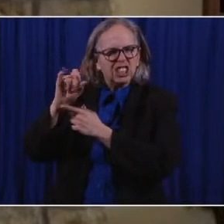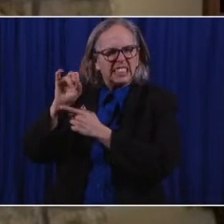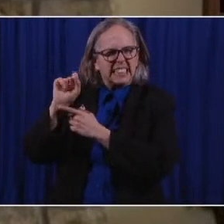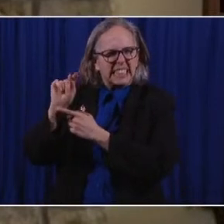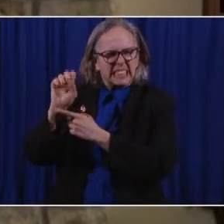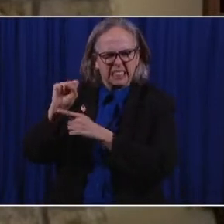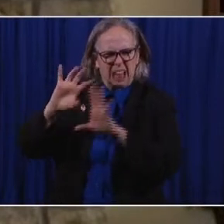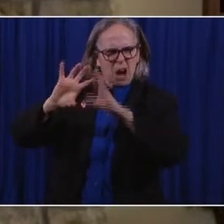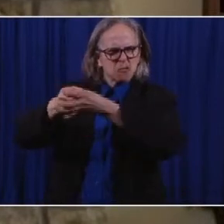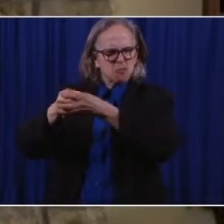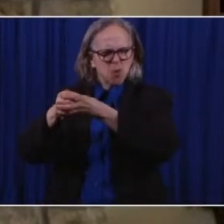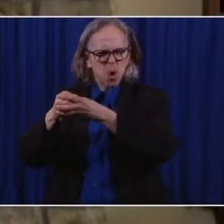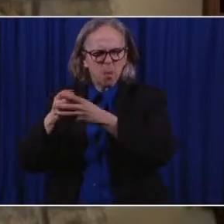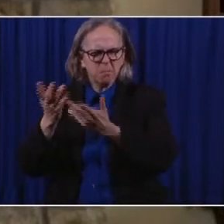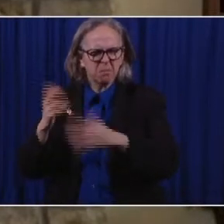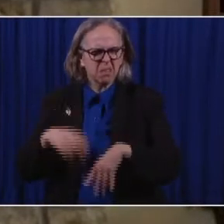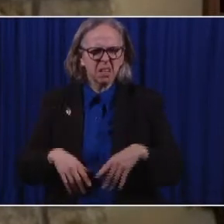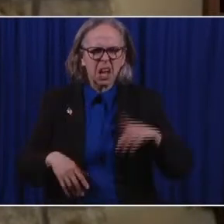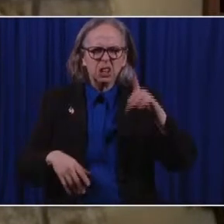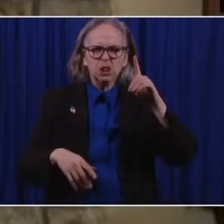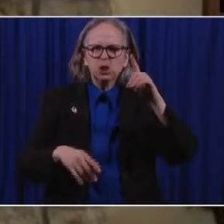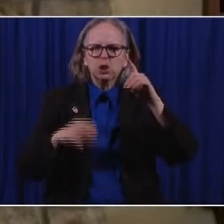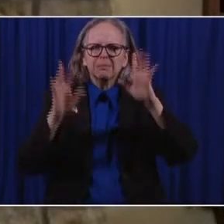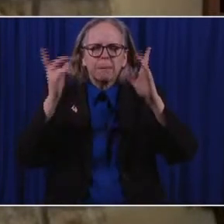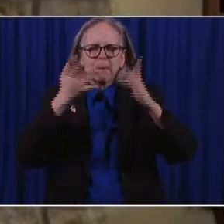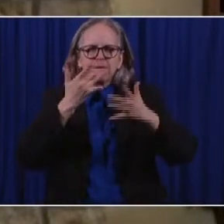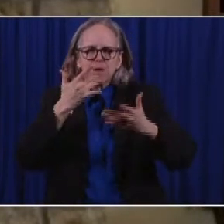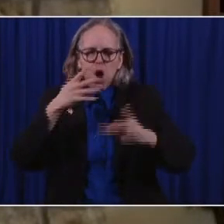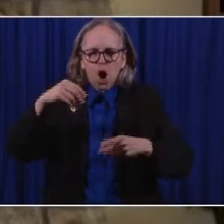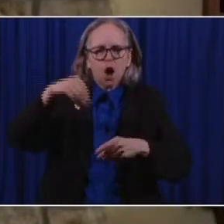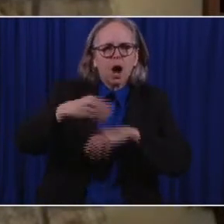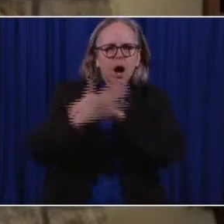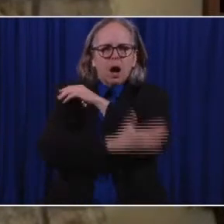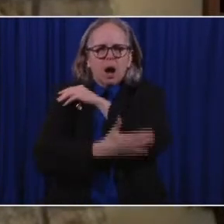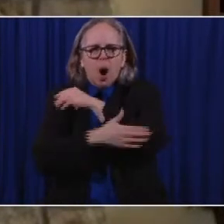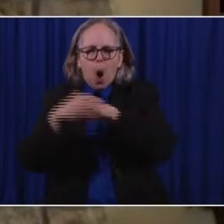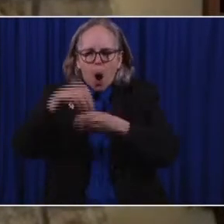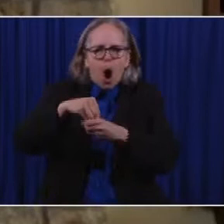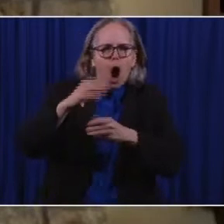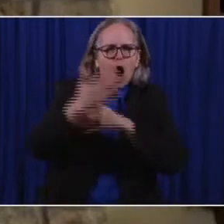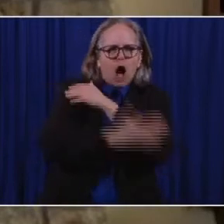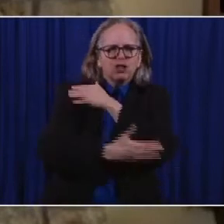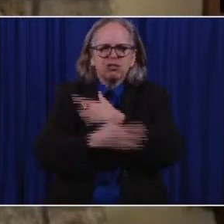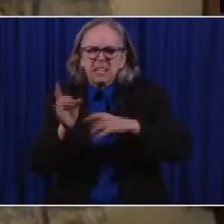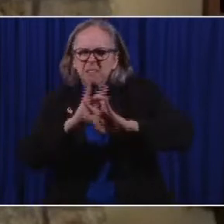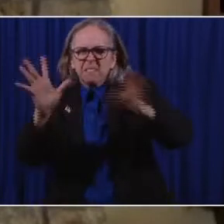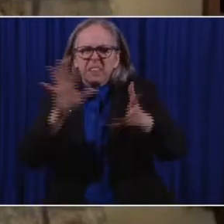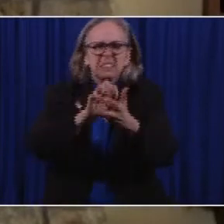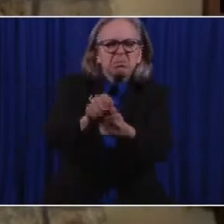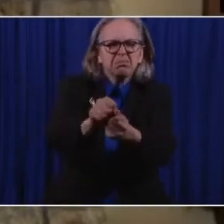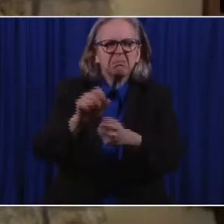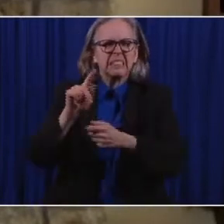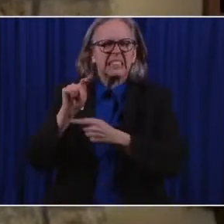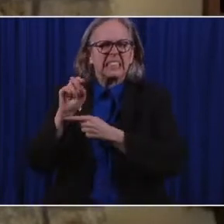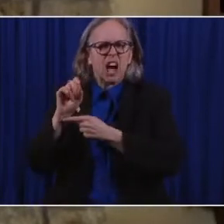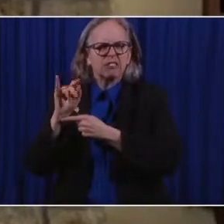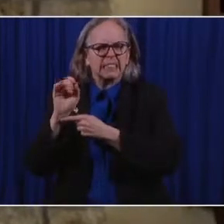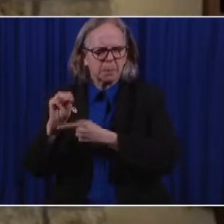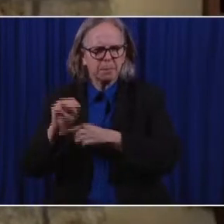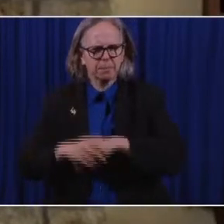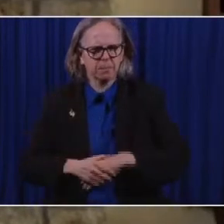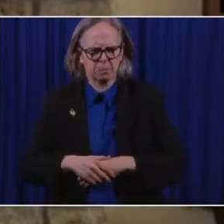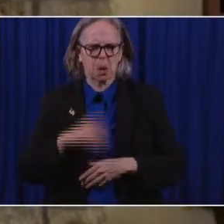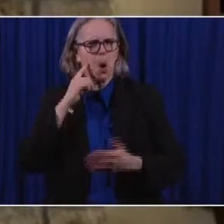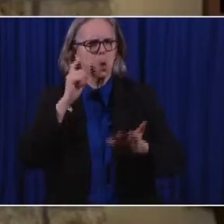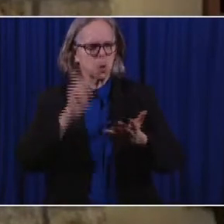domestic terrorists, who infiltrated the crowd and in Washington,